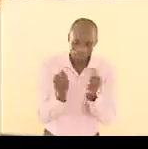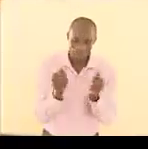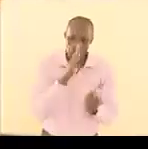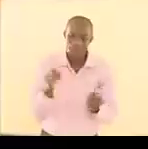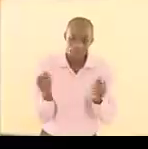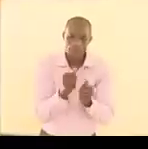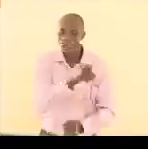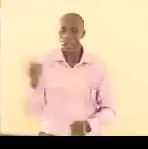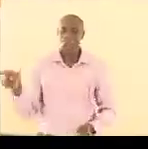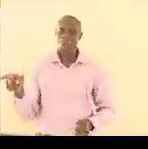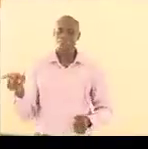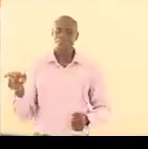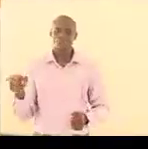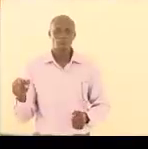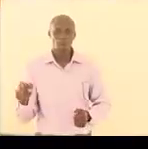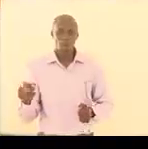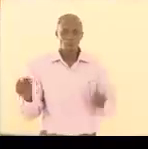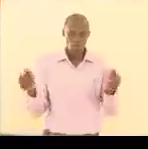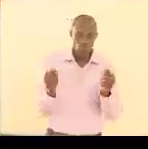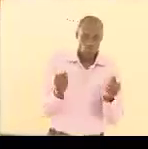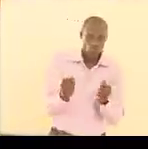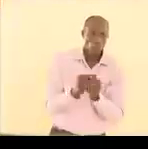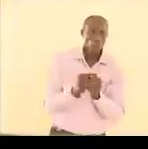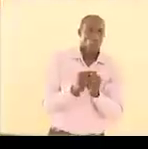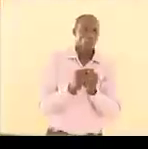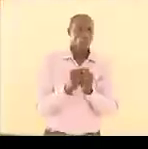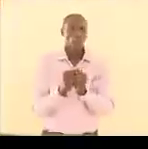be with you. With the betrayal